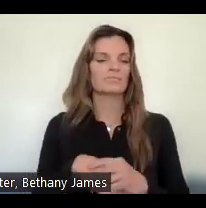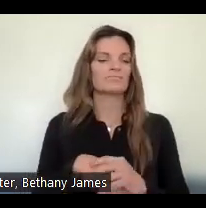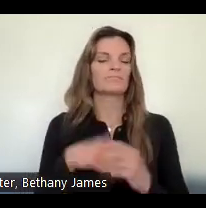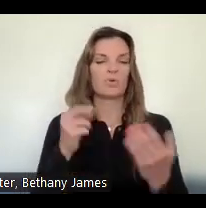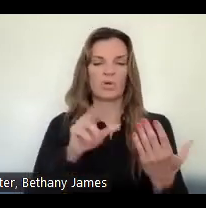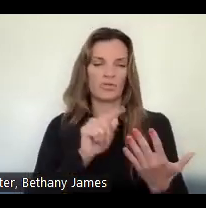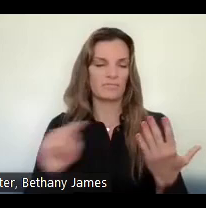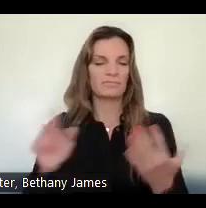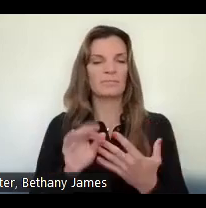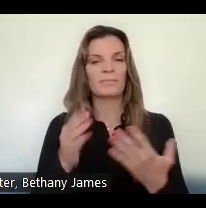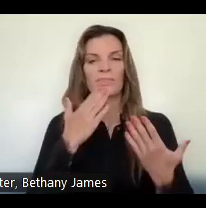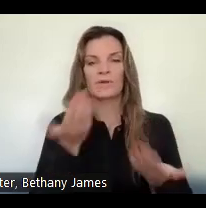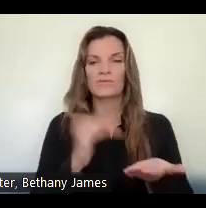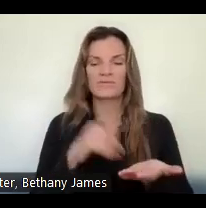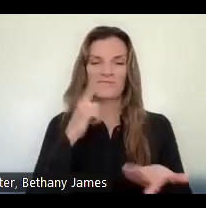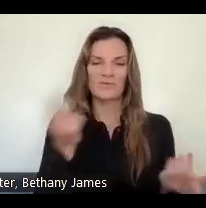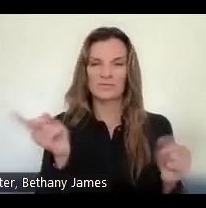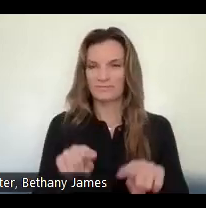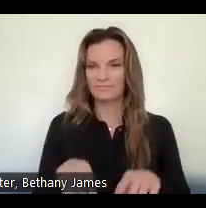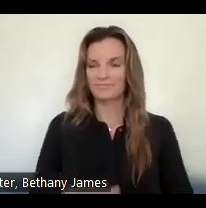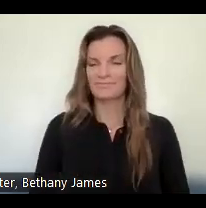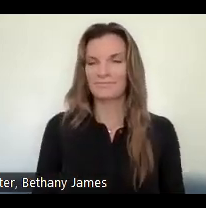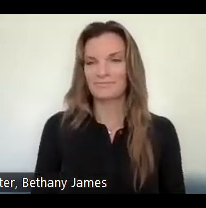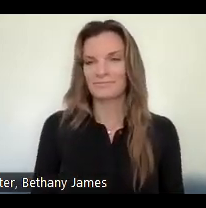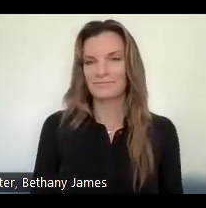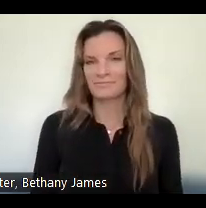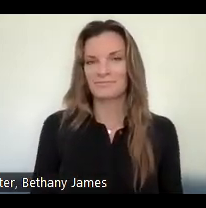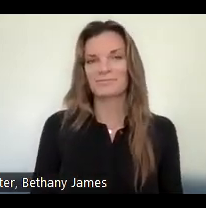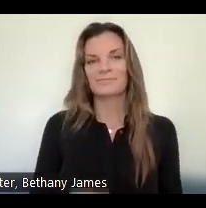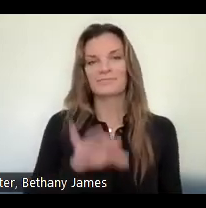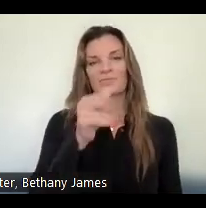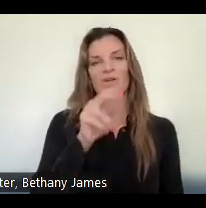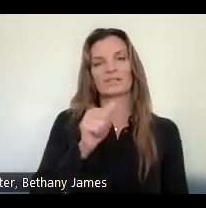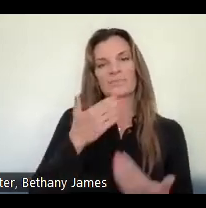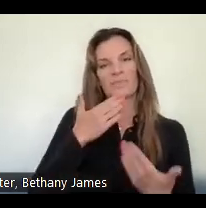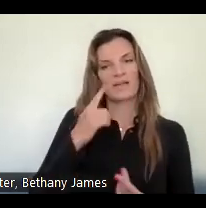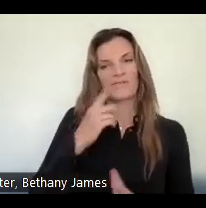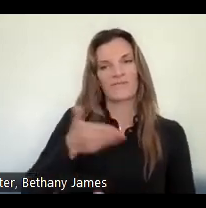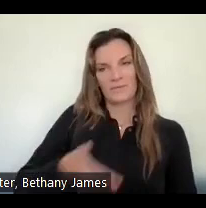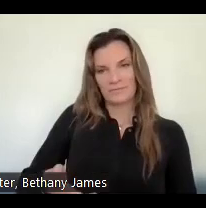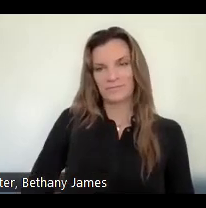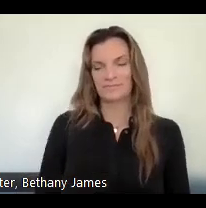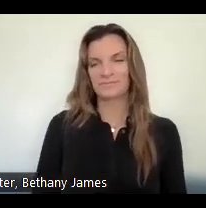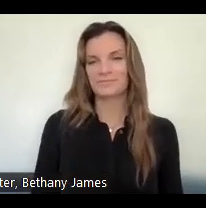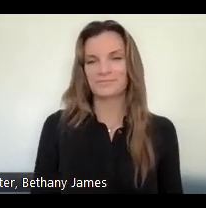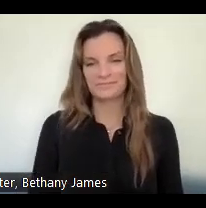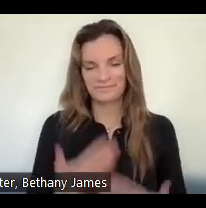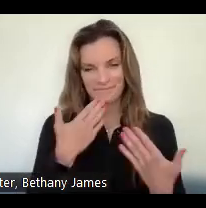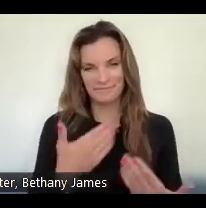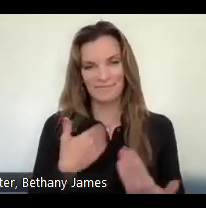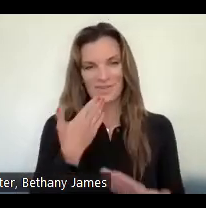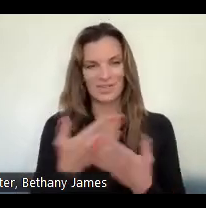Thank you so much once again for joining us. Thank you for having us. Of course. Have a good